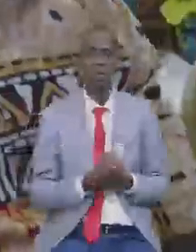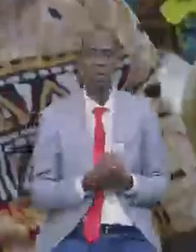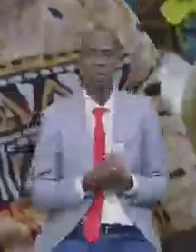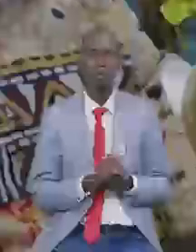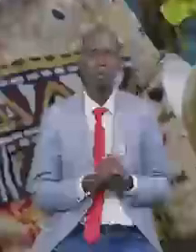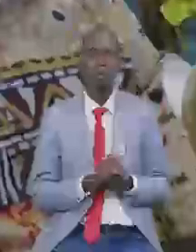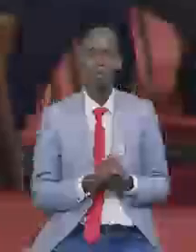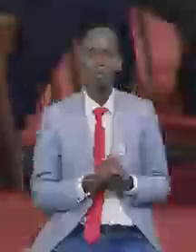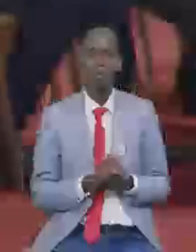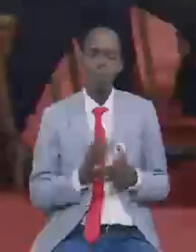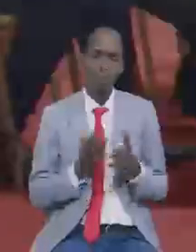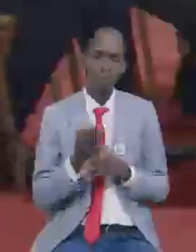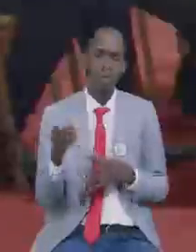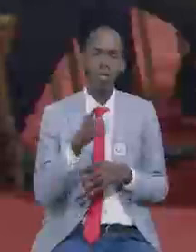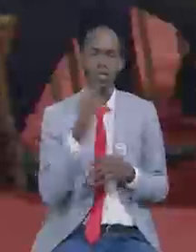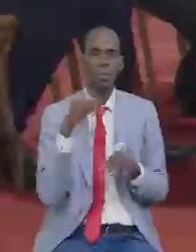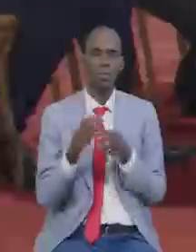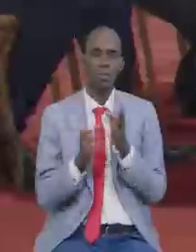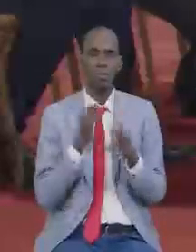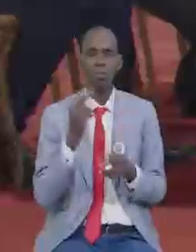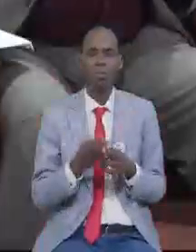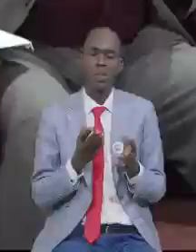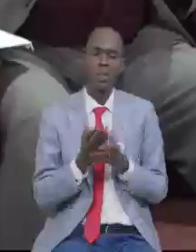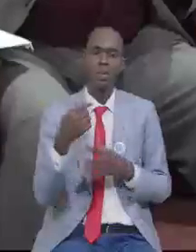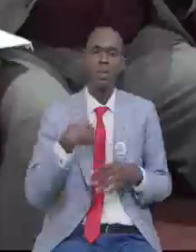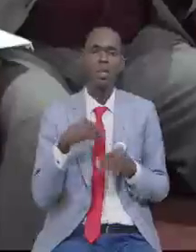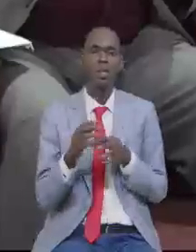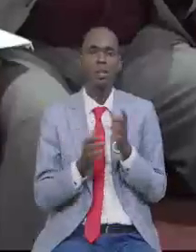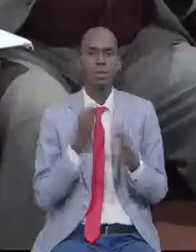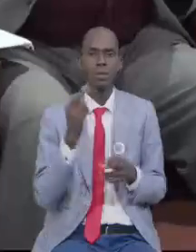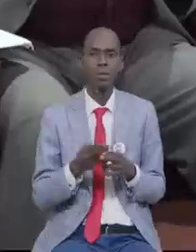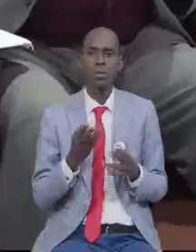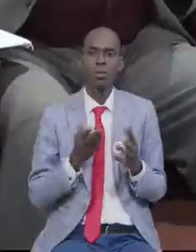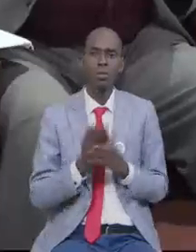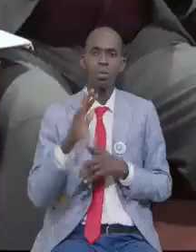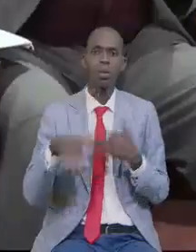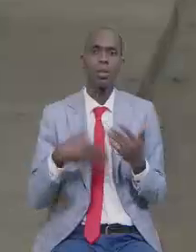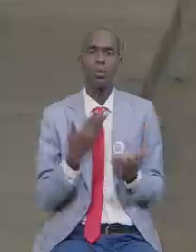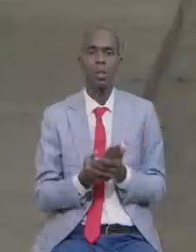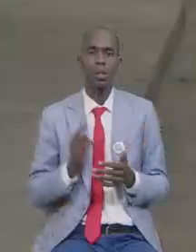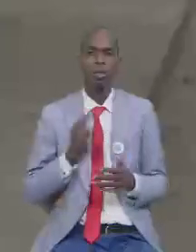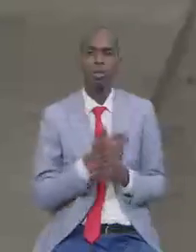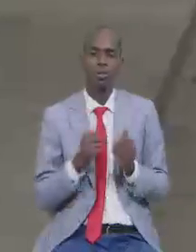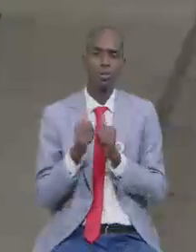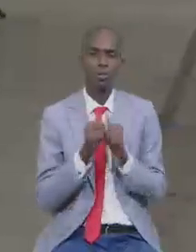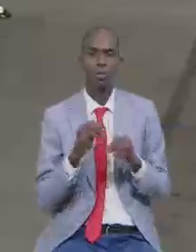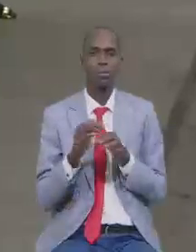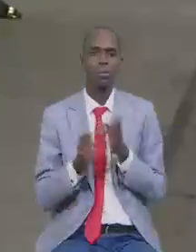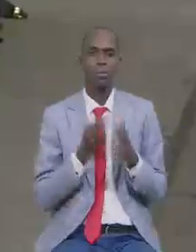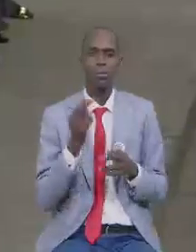Amen. Through you. Amen. Through me. Amen. Through us together. Number